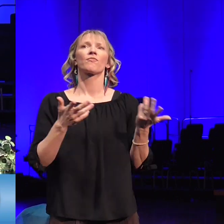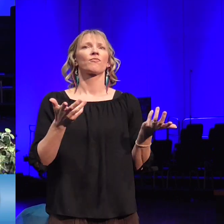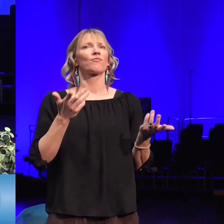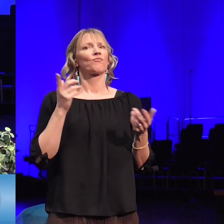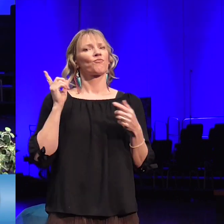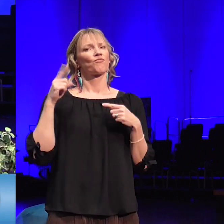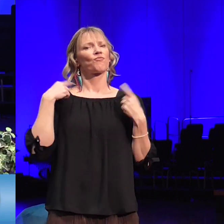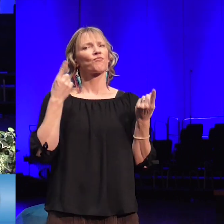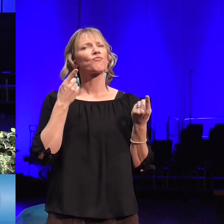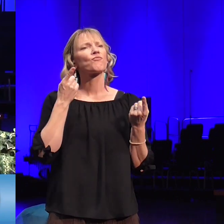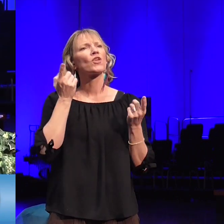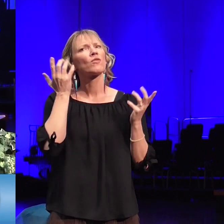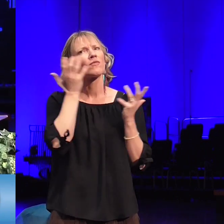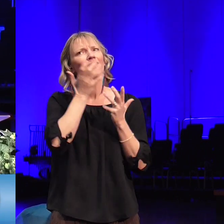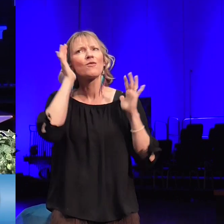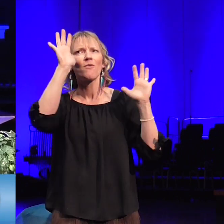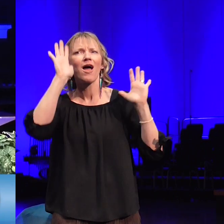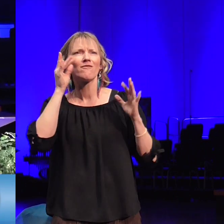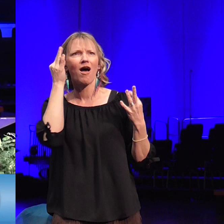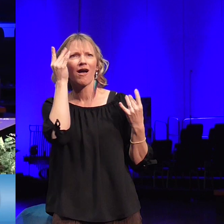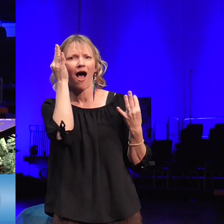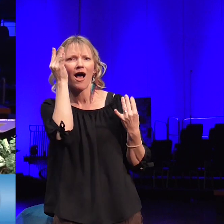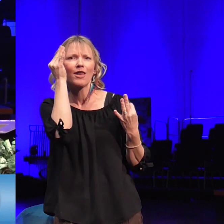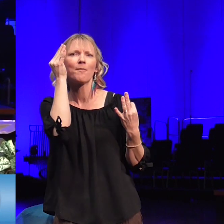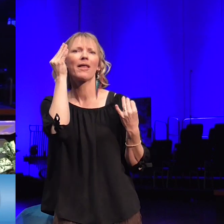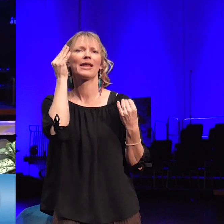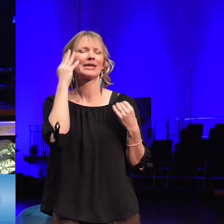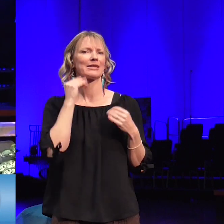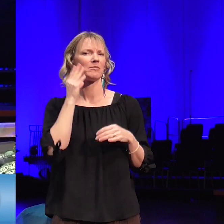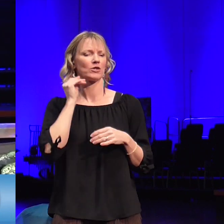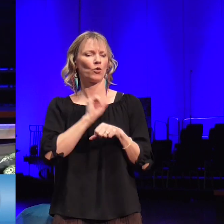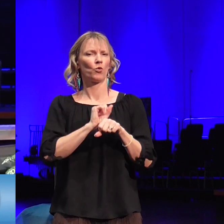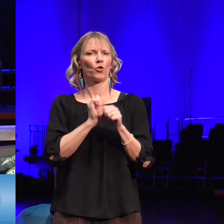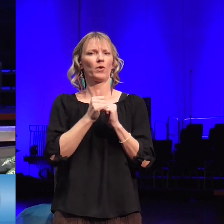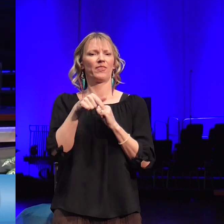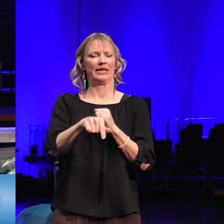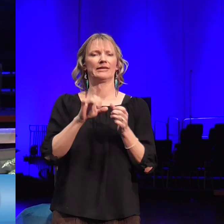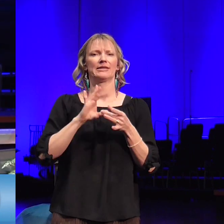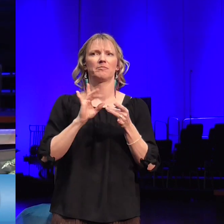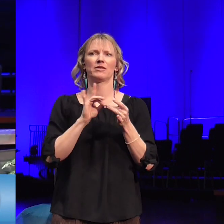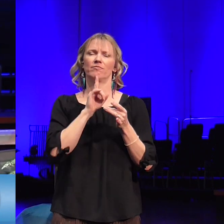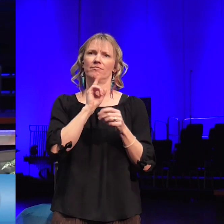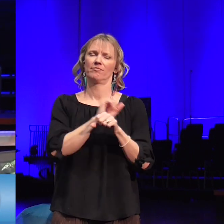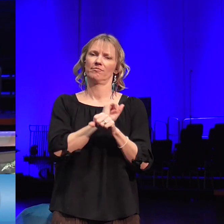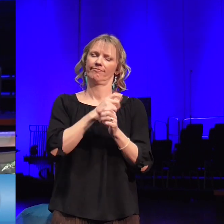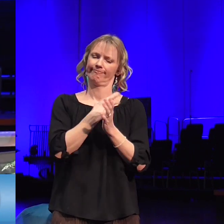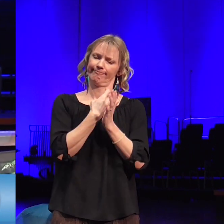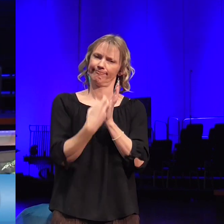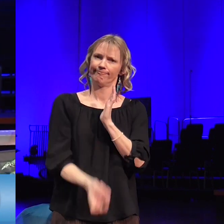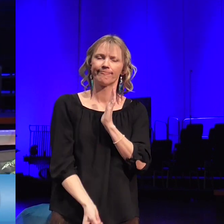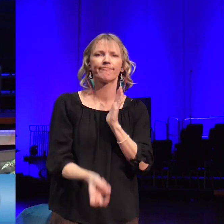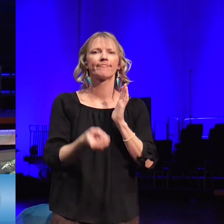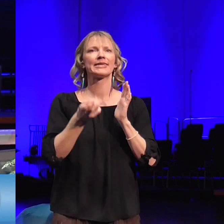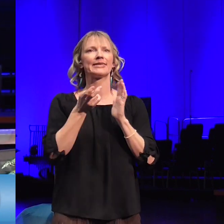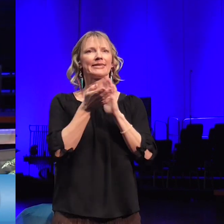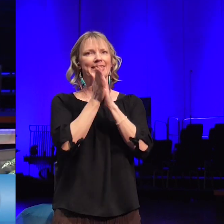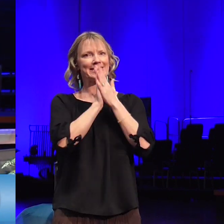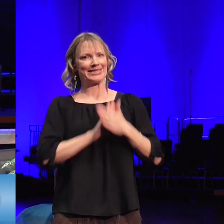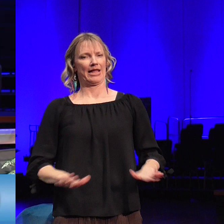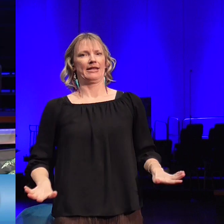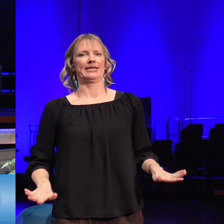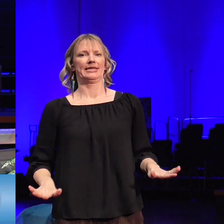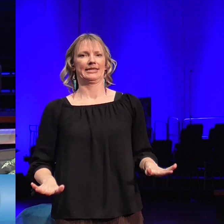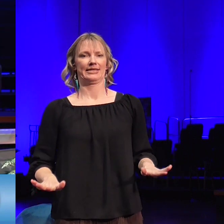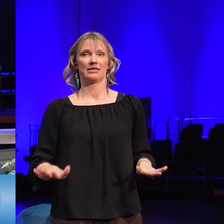wonderful contemplative experience to work with this message and to really dive into stillness and